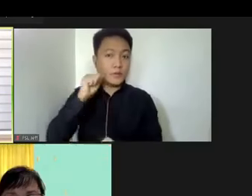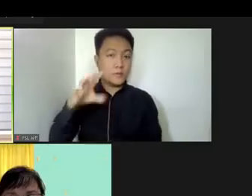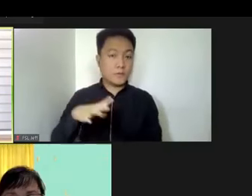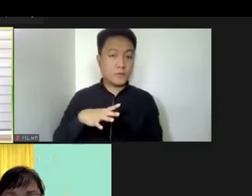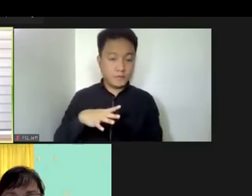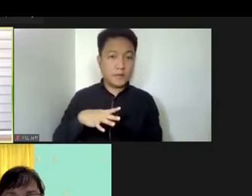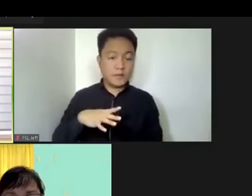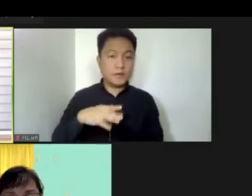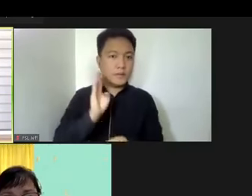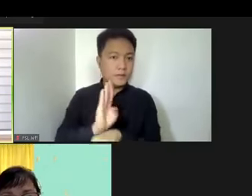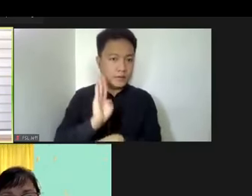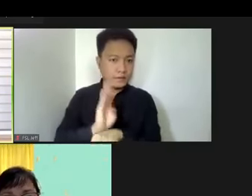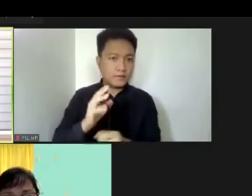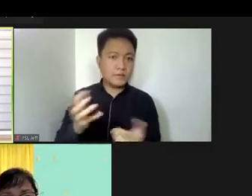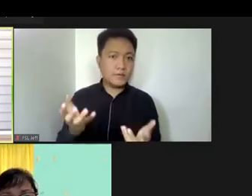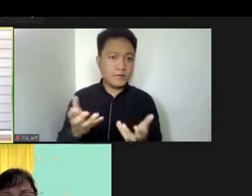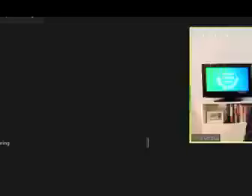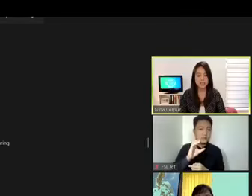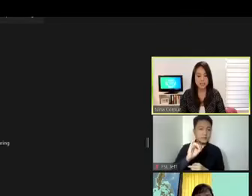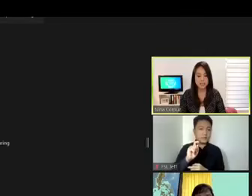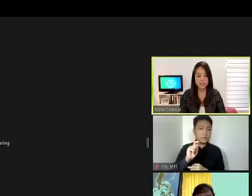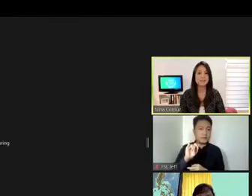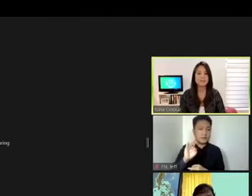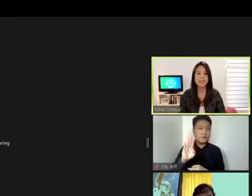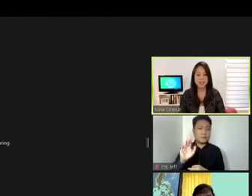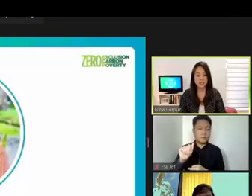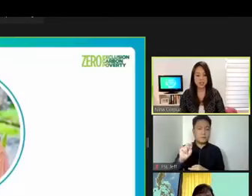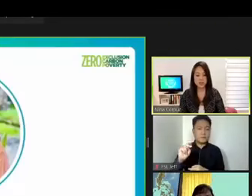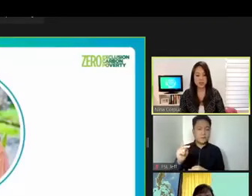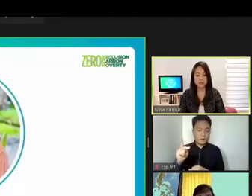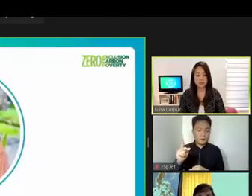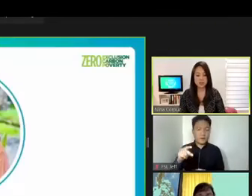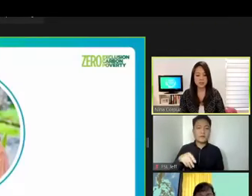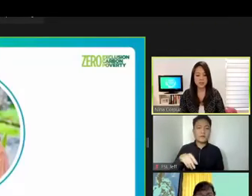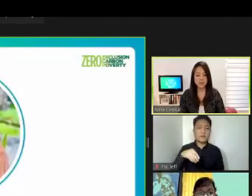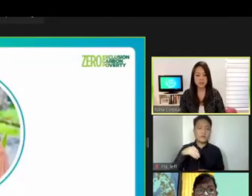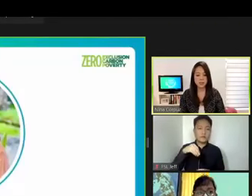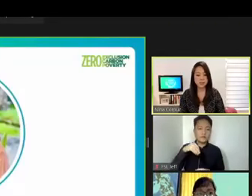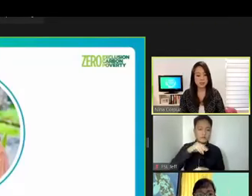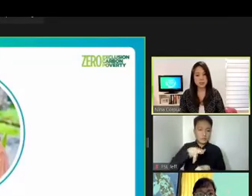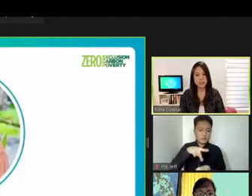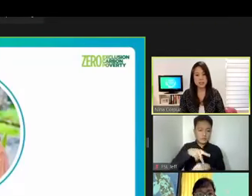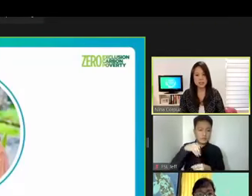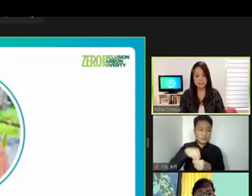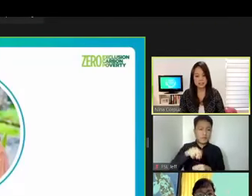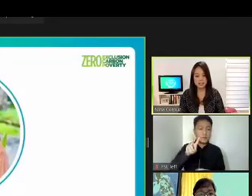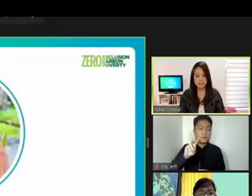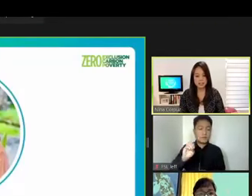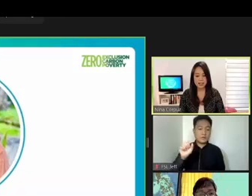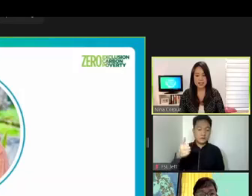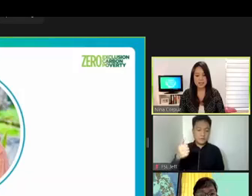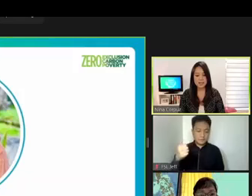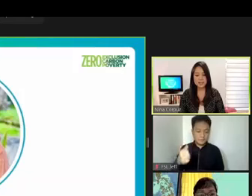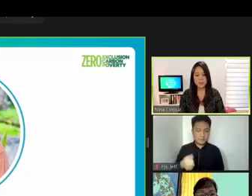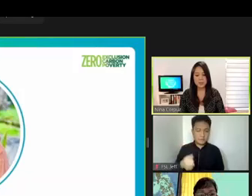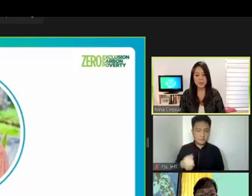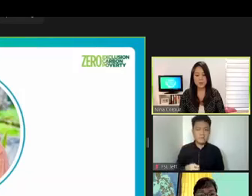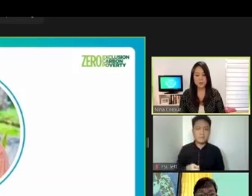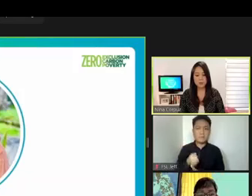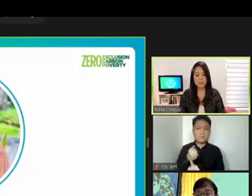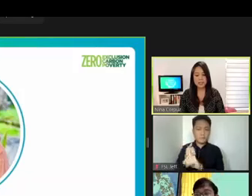in 2015 an NPS Award from the United Nations Development Program Impact Investment Exchange